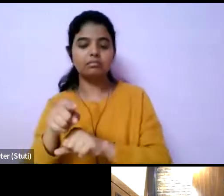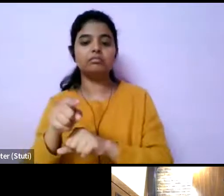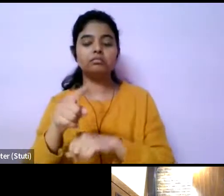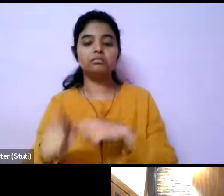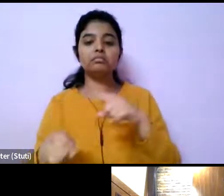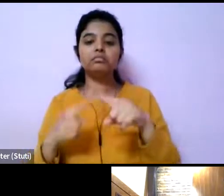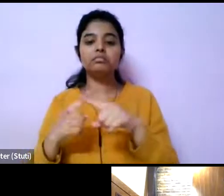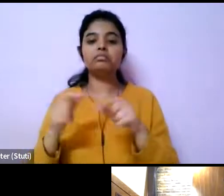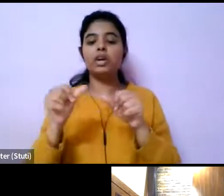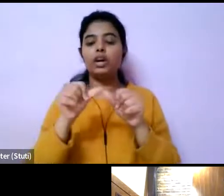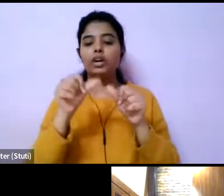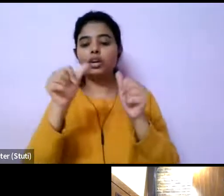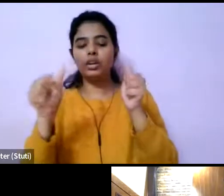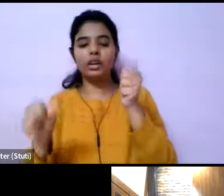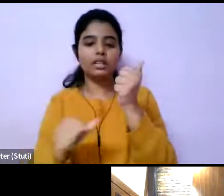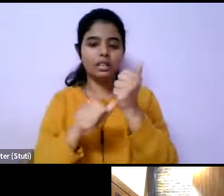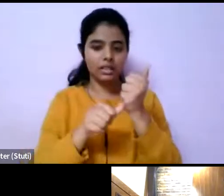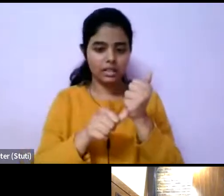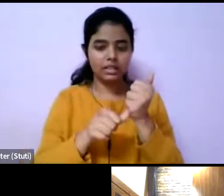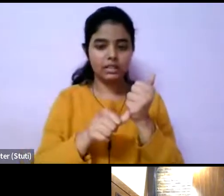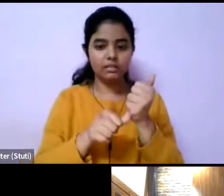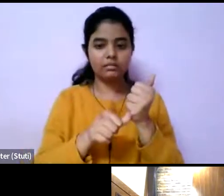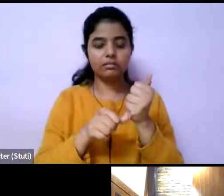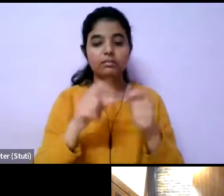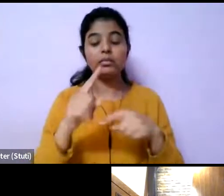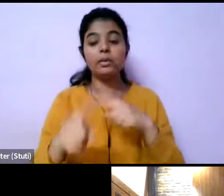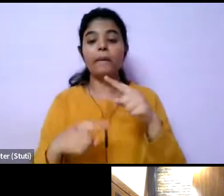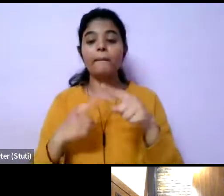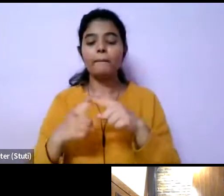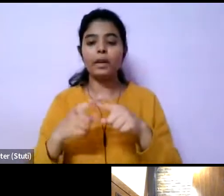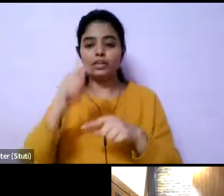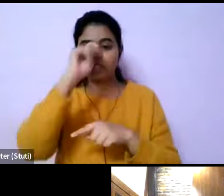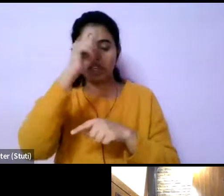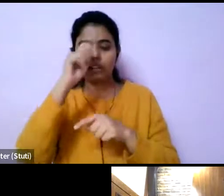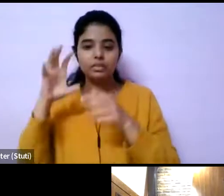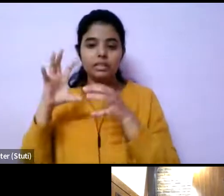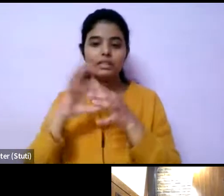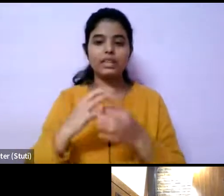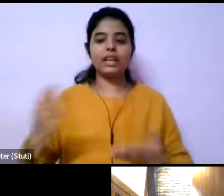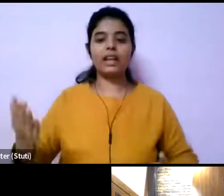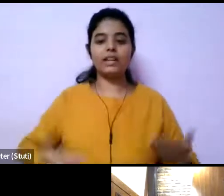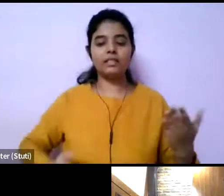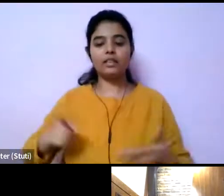English at the Heritage College, which is affiliated to Calcutta University.